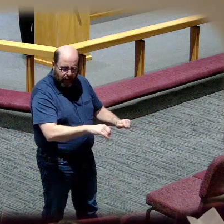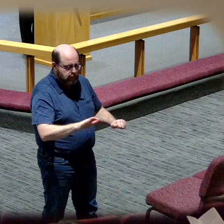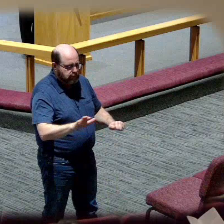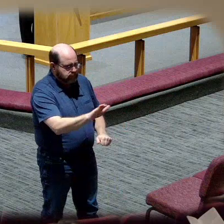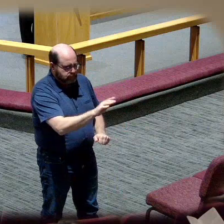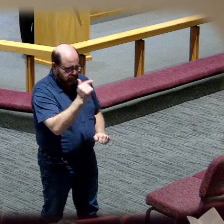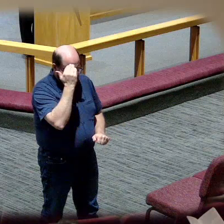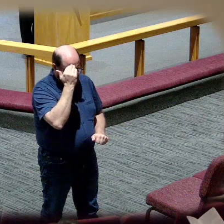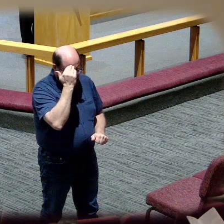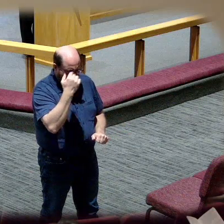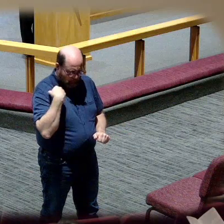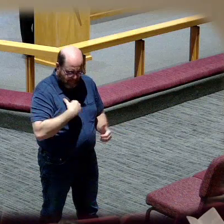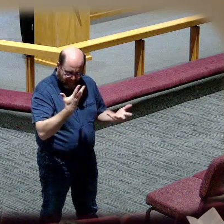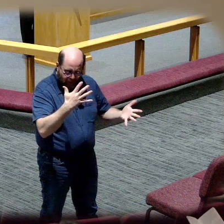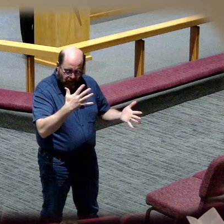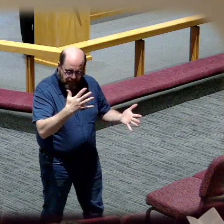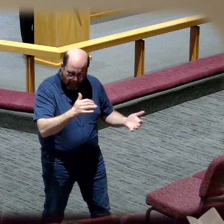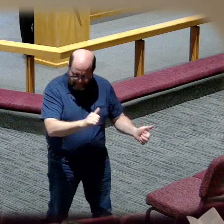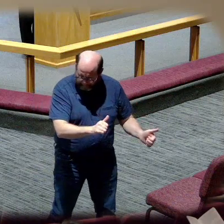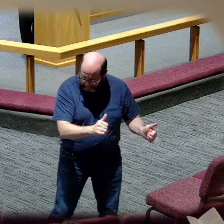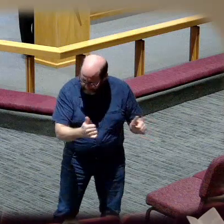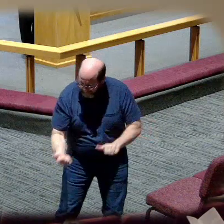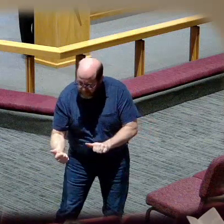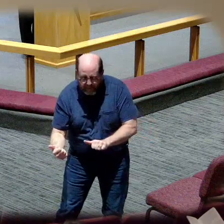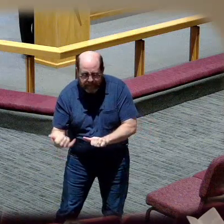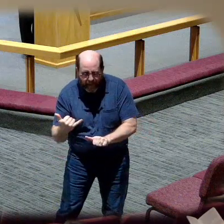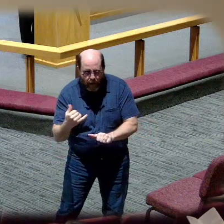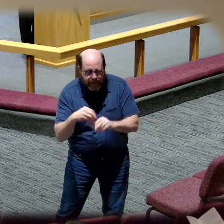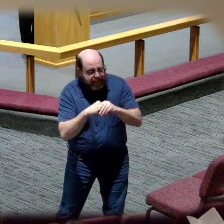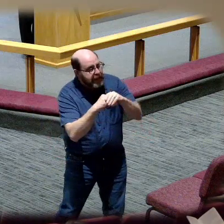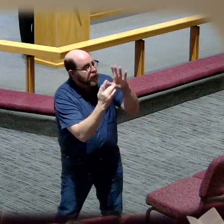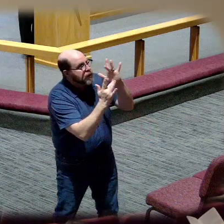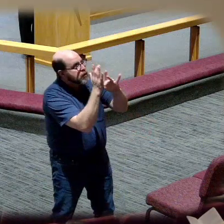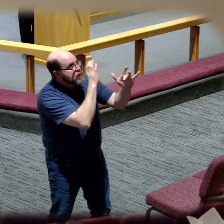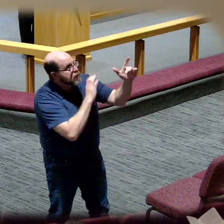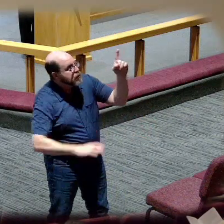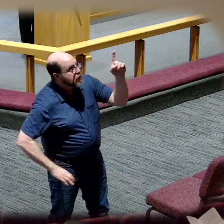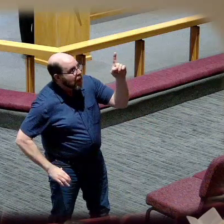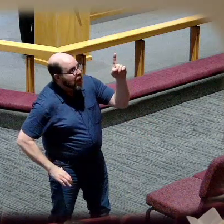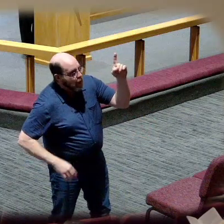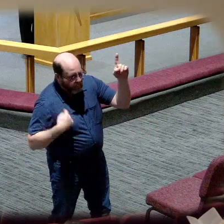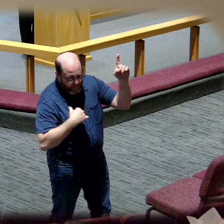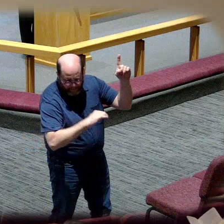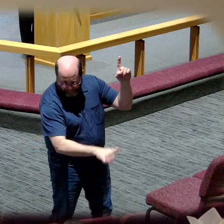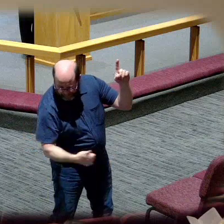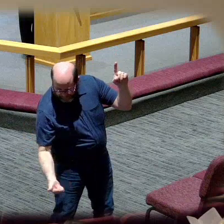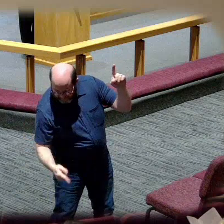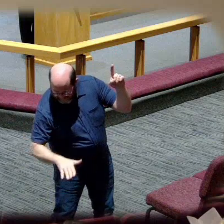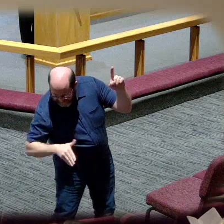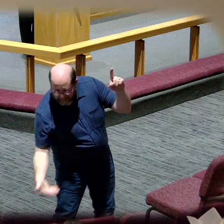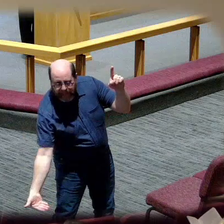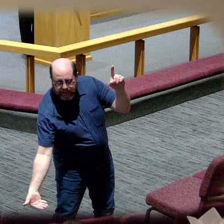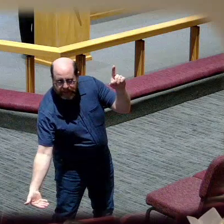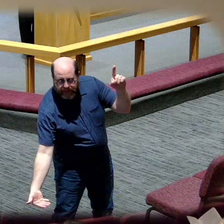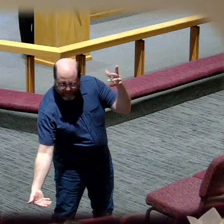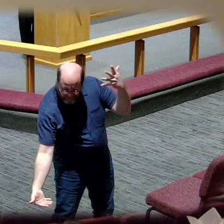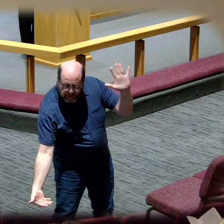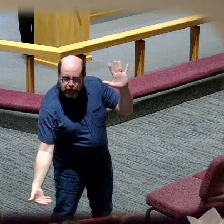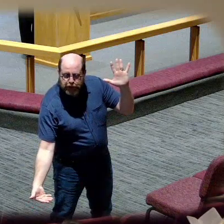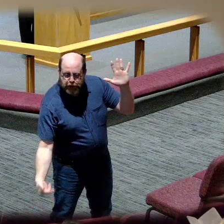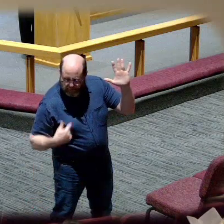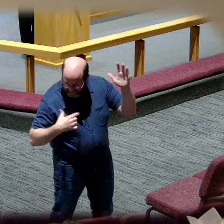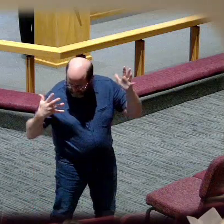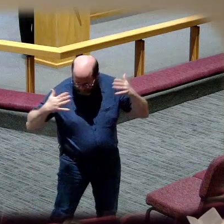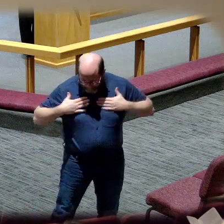us who have been baptized into Christ Jesus were baptized into his death? We were